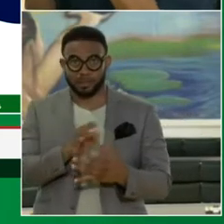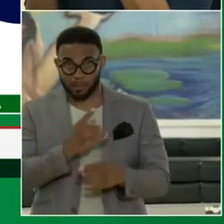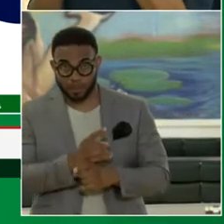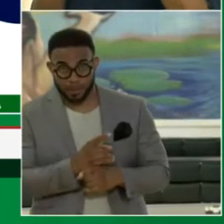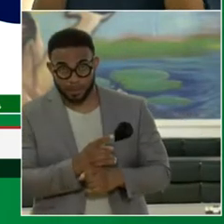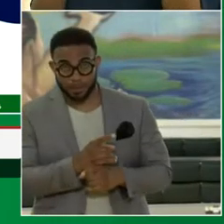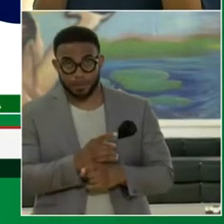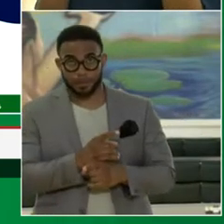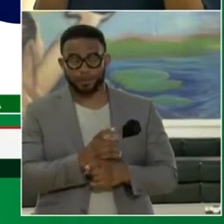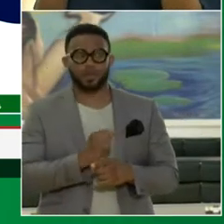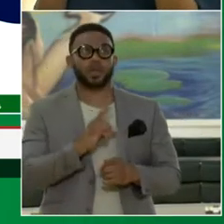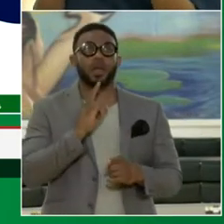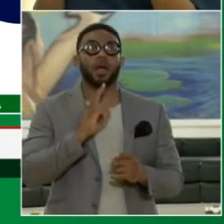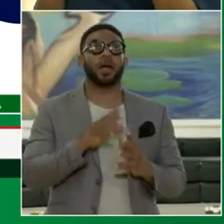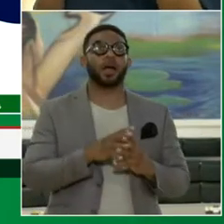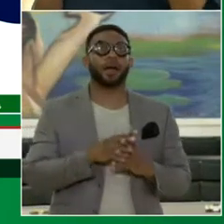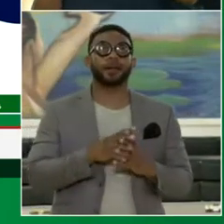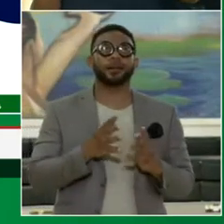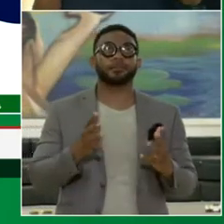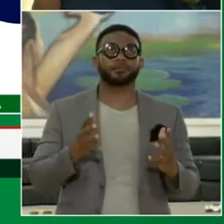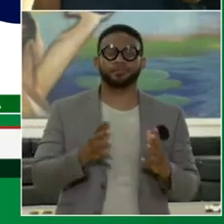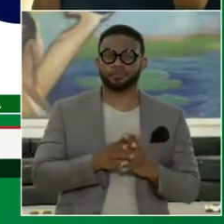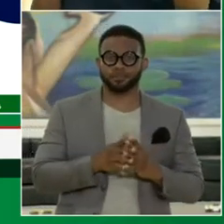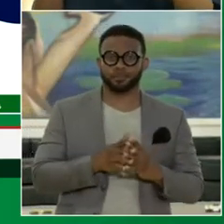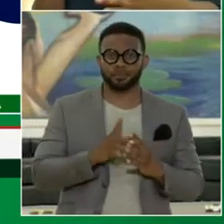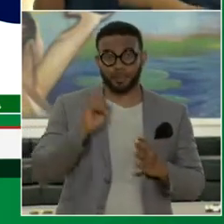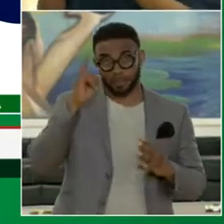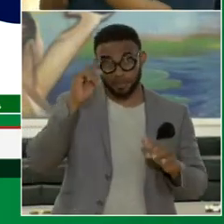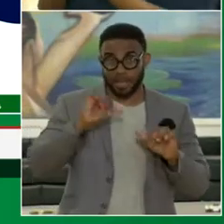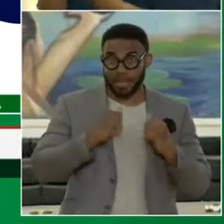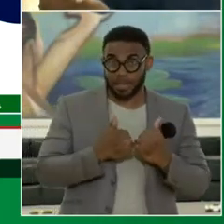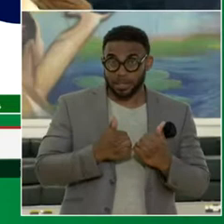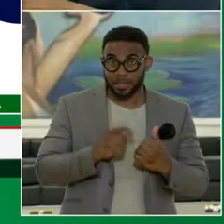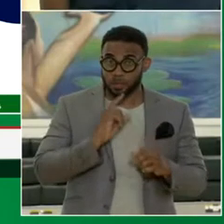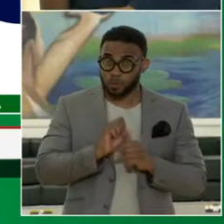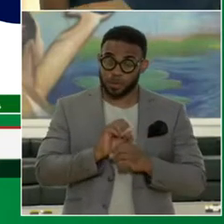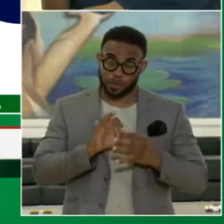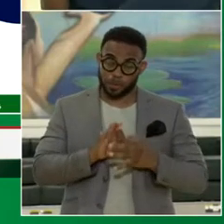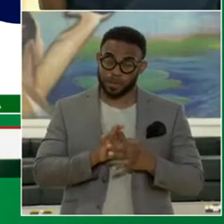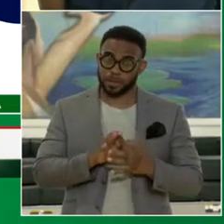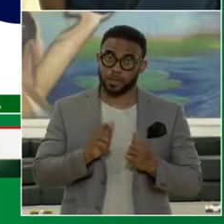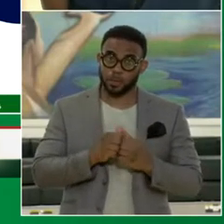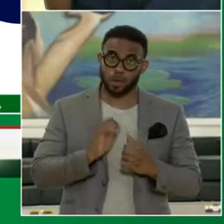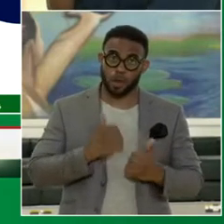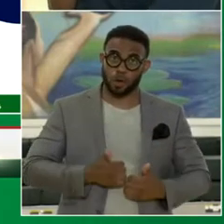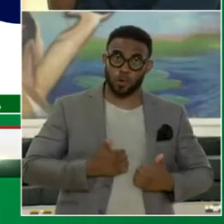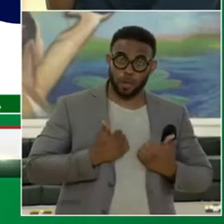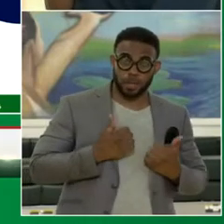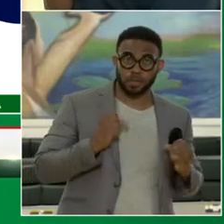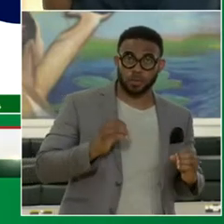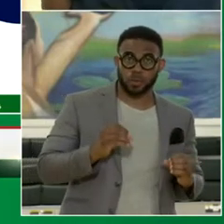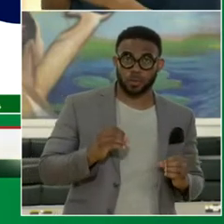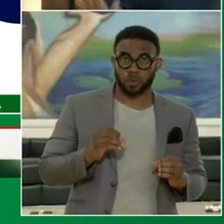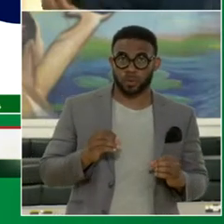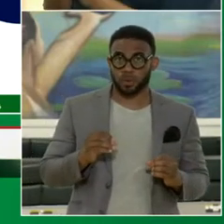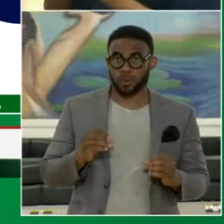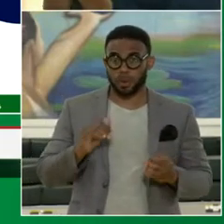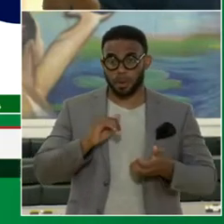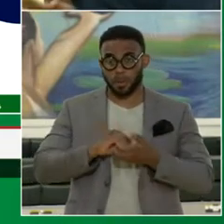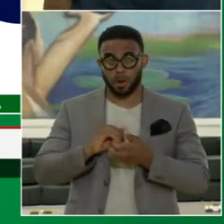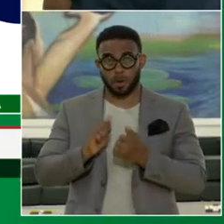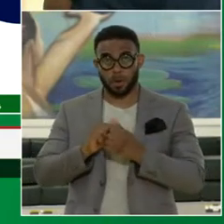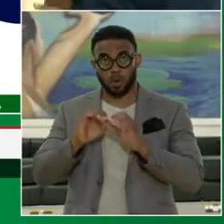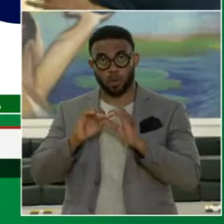right? Like we are government agencies, but it's a relationship with our residents. And so partnering